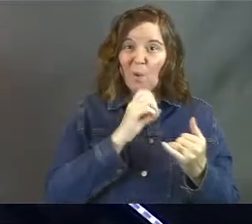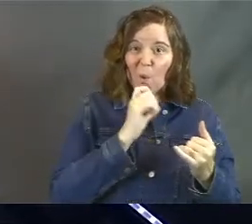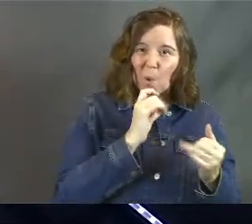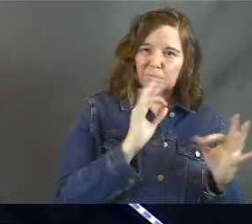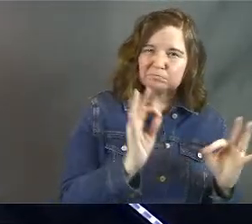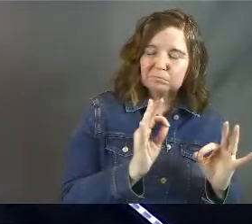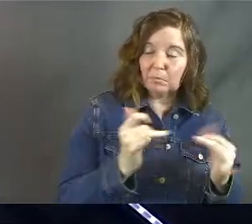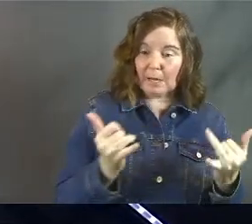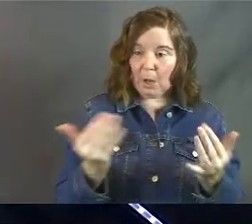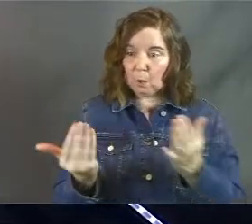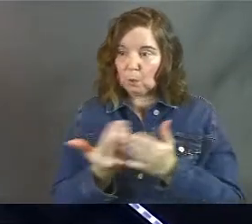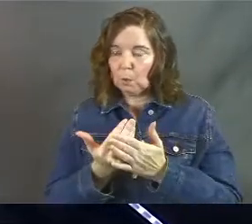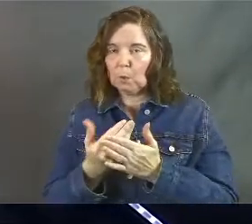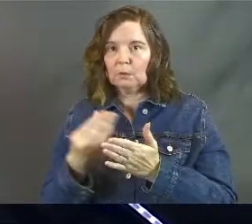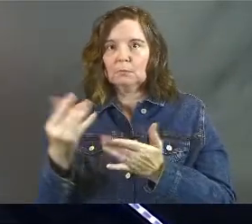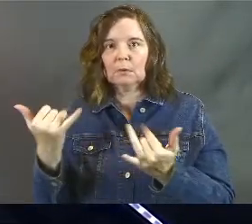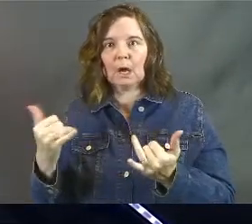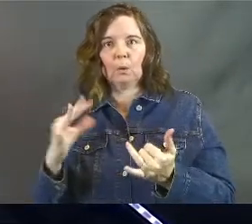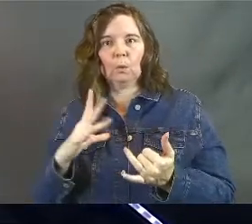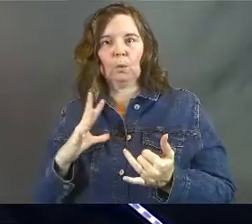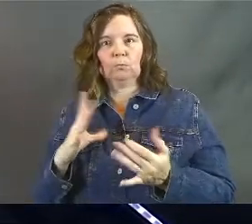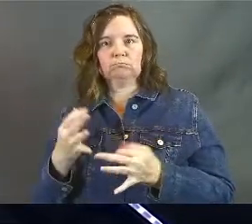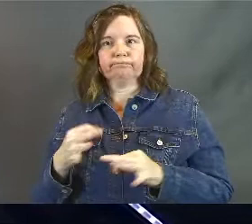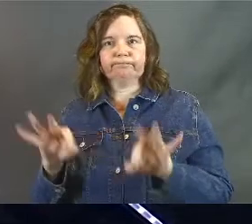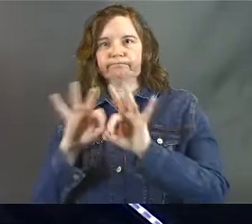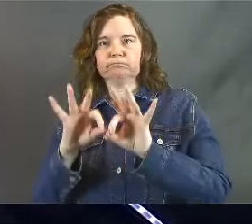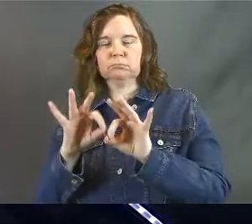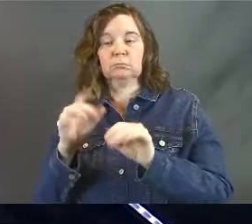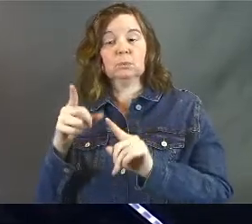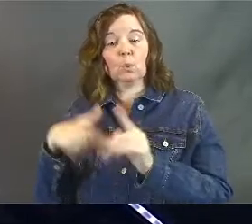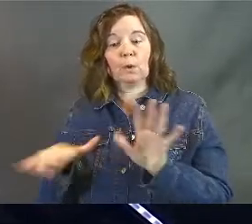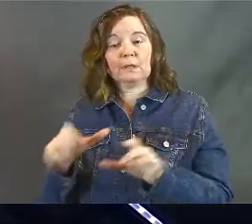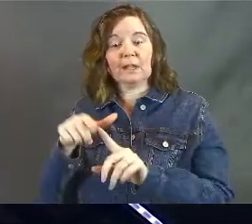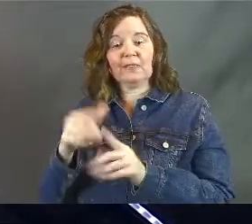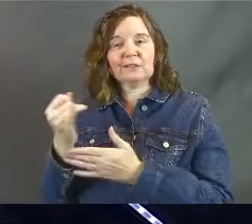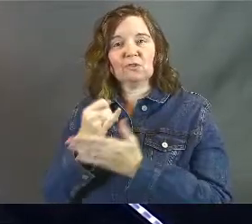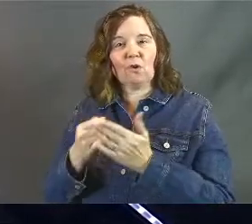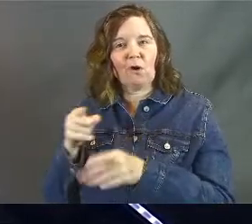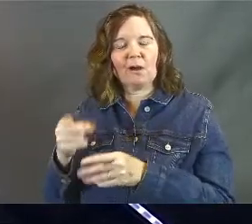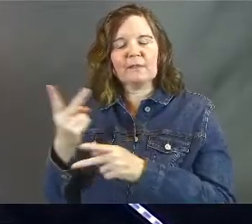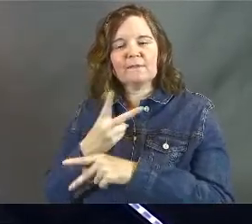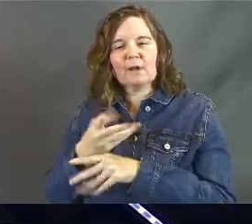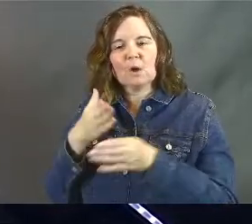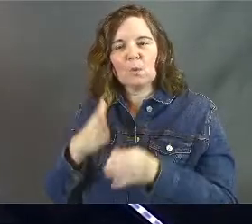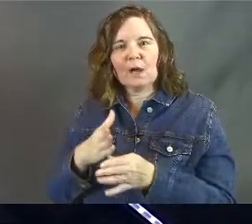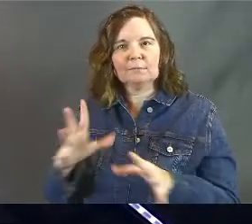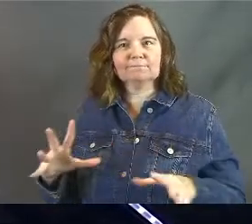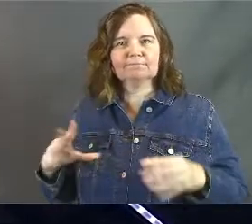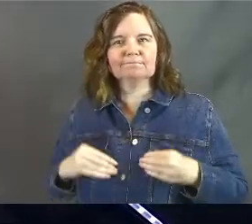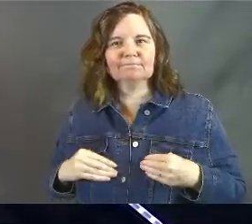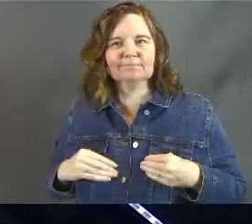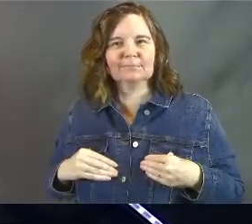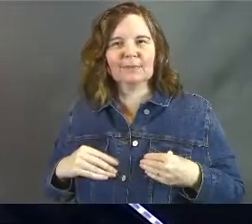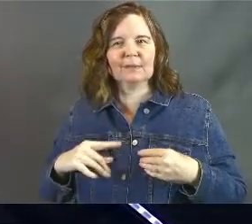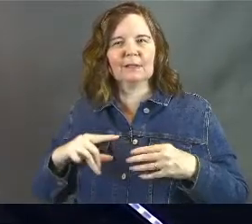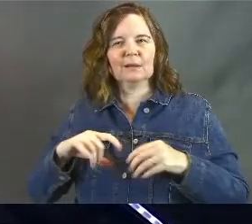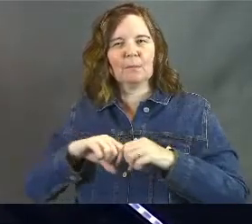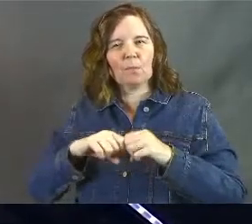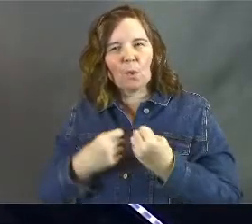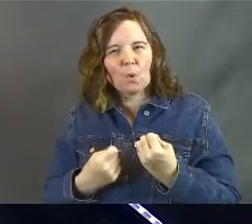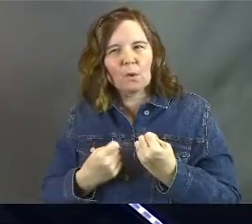original piece of pottery was. So this art form, what they've done is they figured out a way to embrace